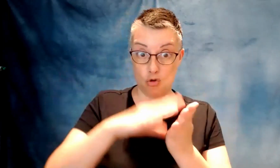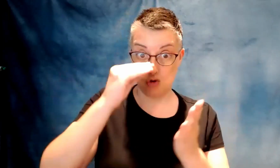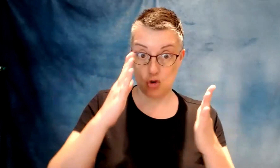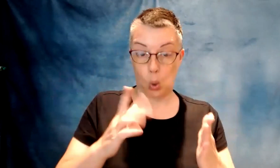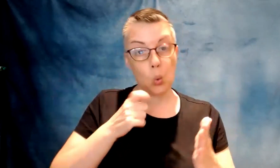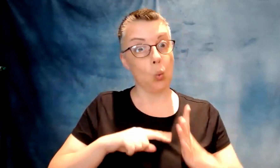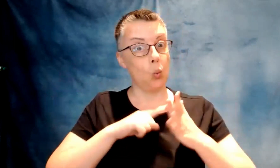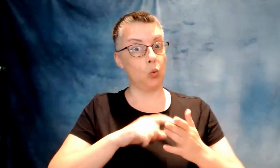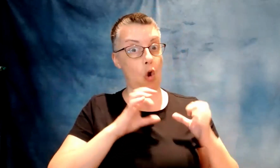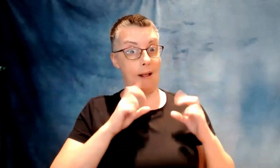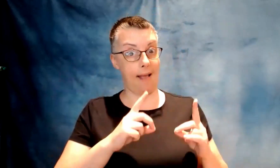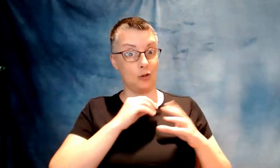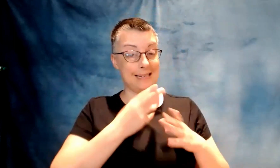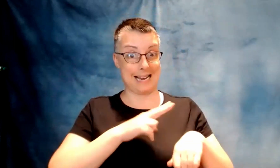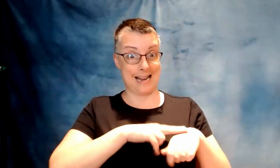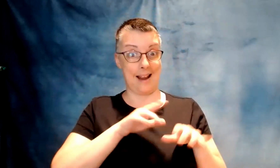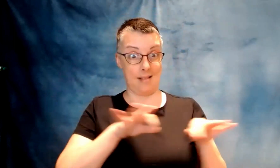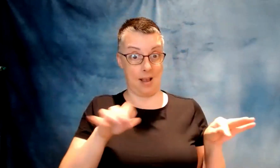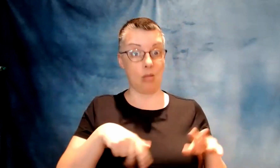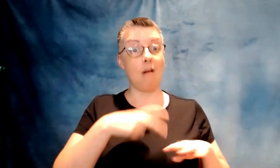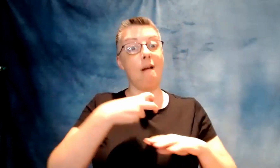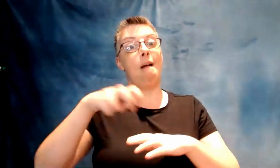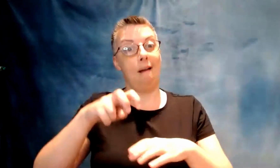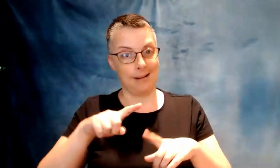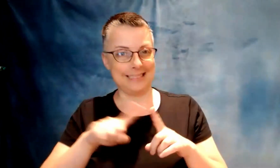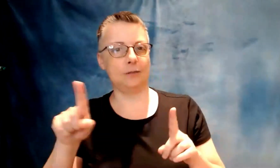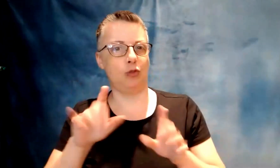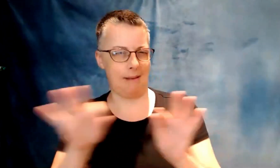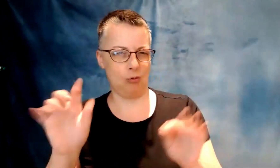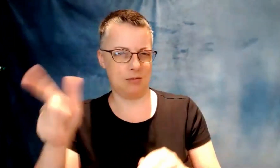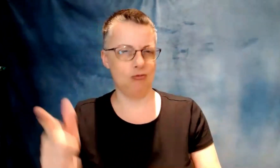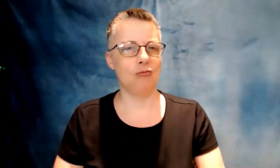in their native language and transition to a different language.